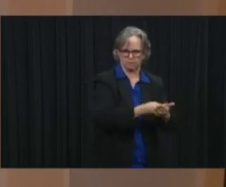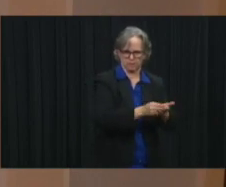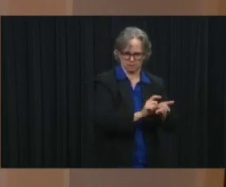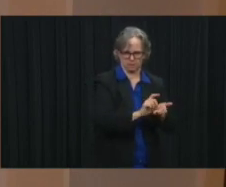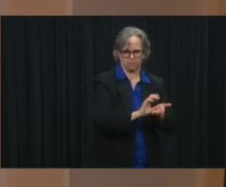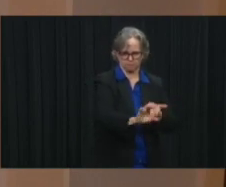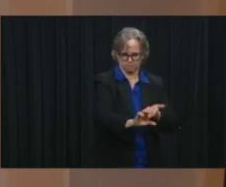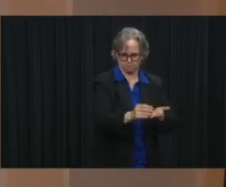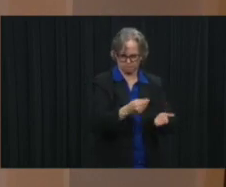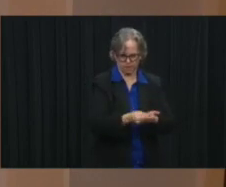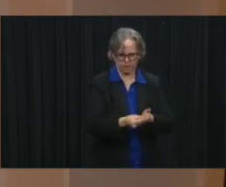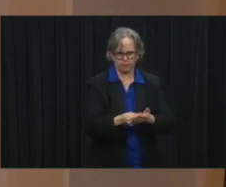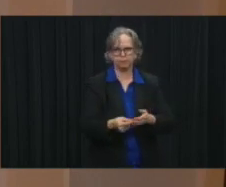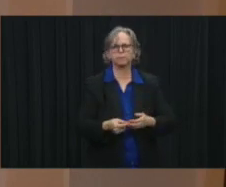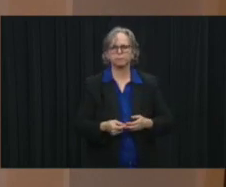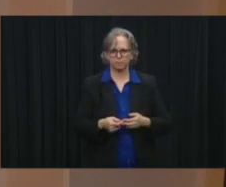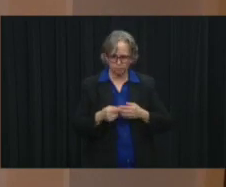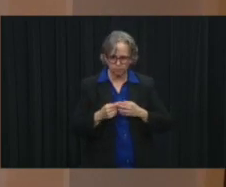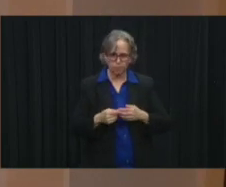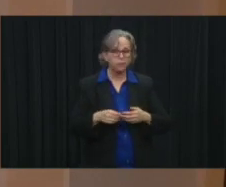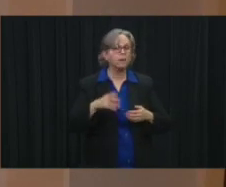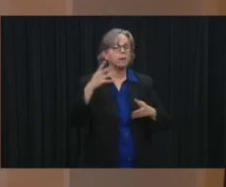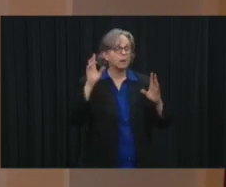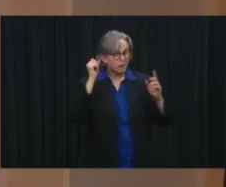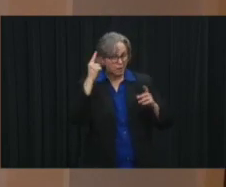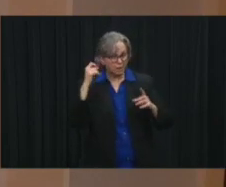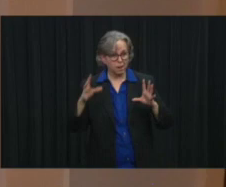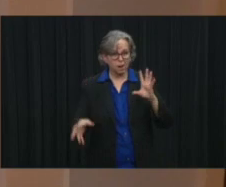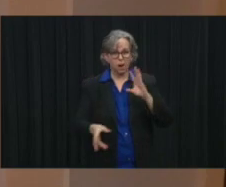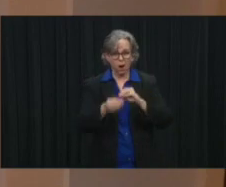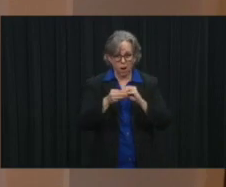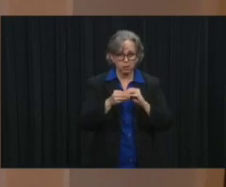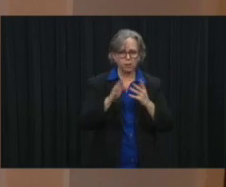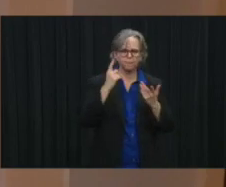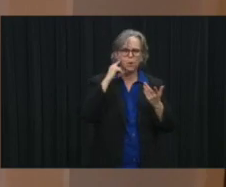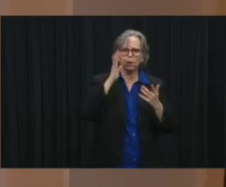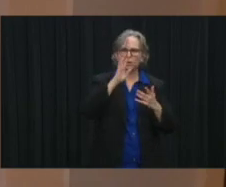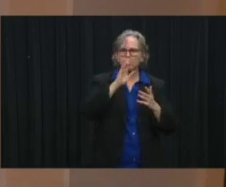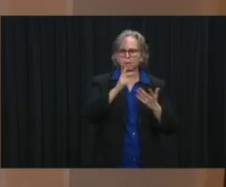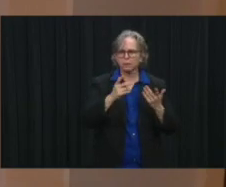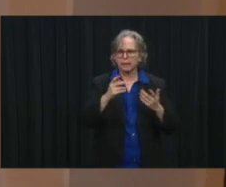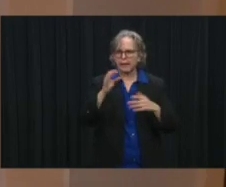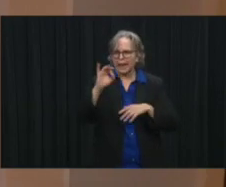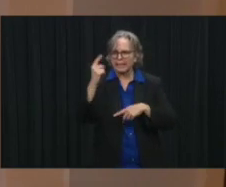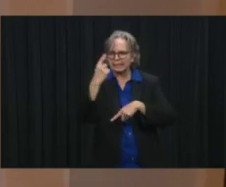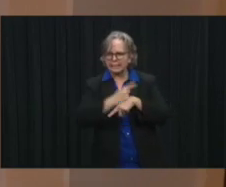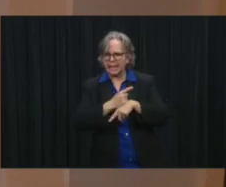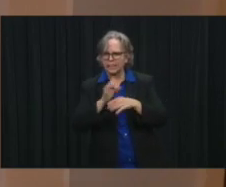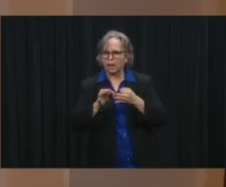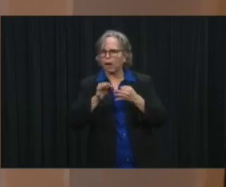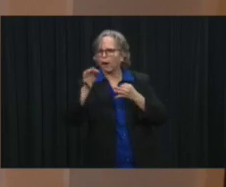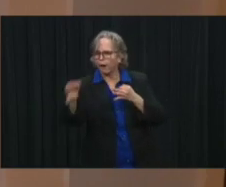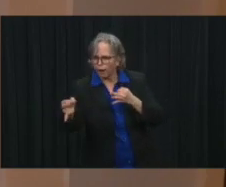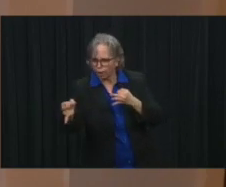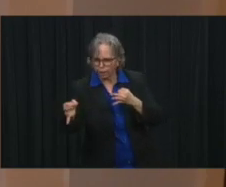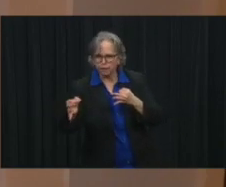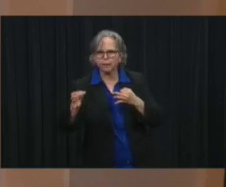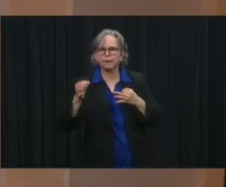banks and loan servicers put that 90-day deferral out there, what will happen is then the commercial